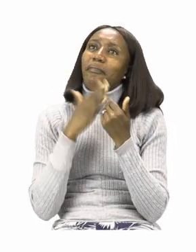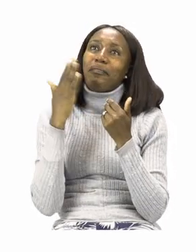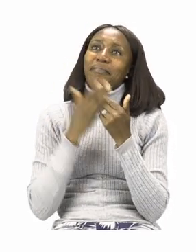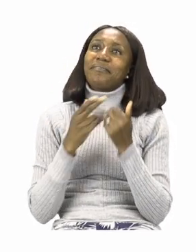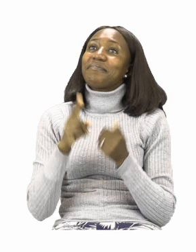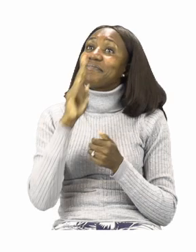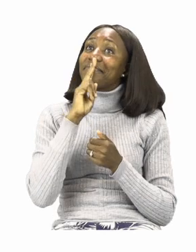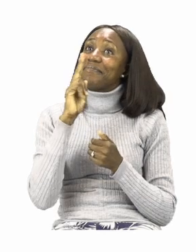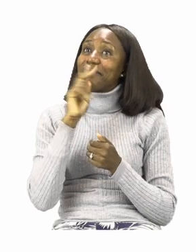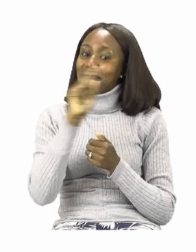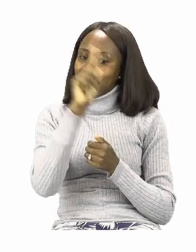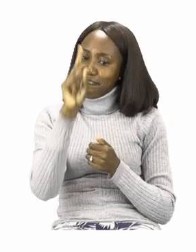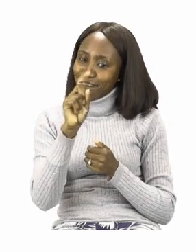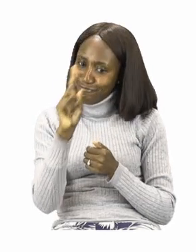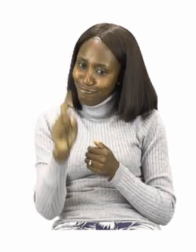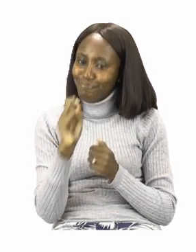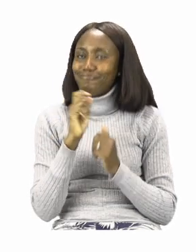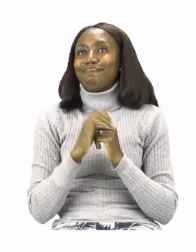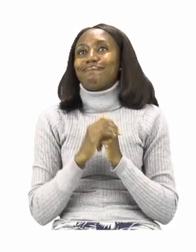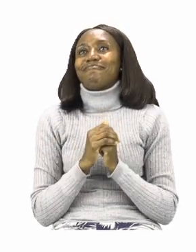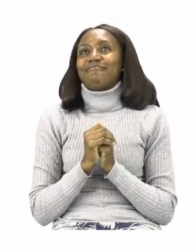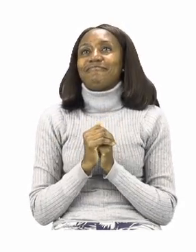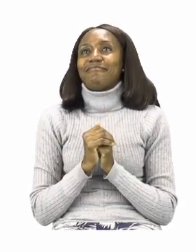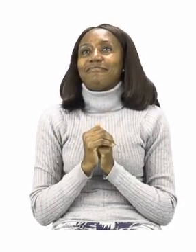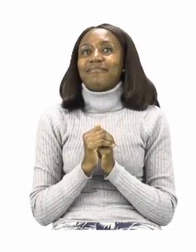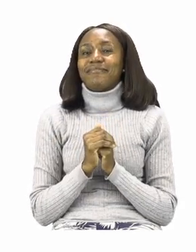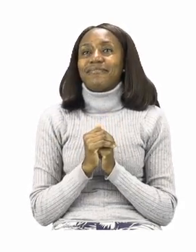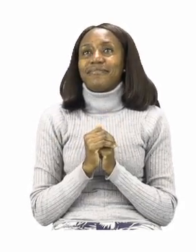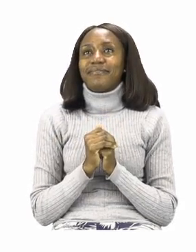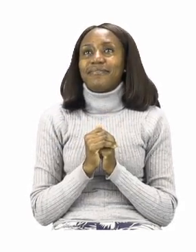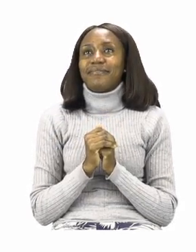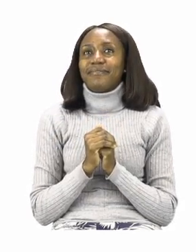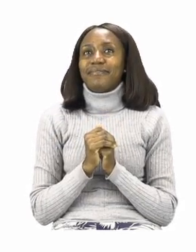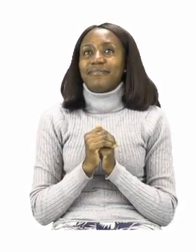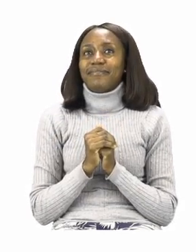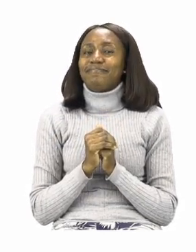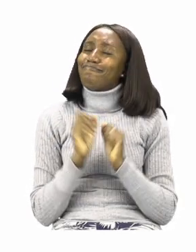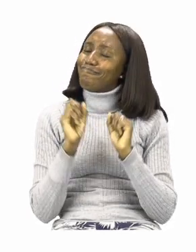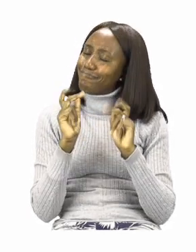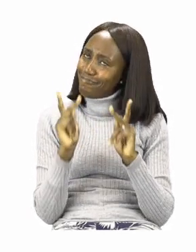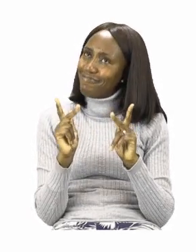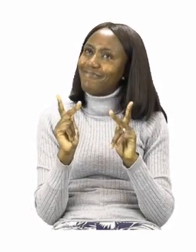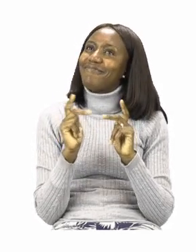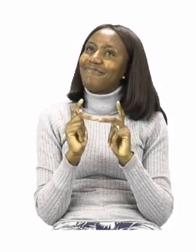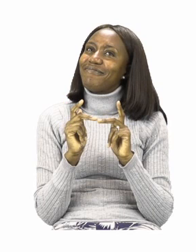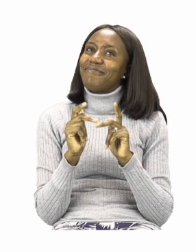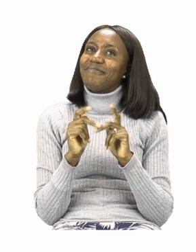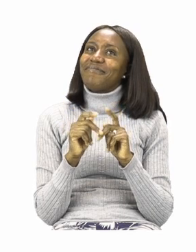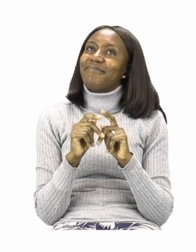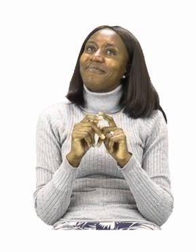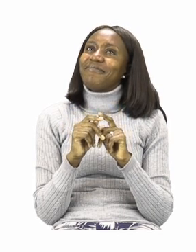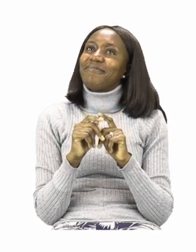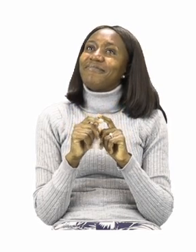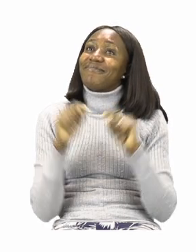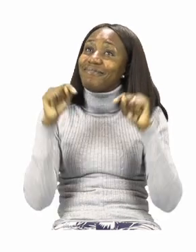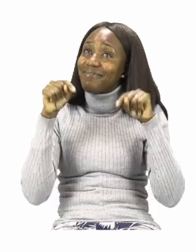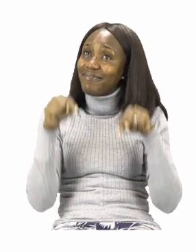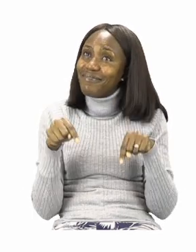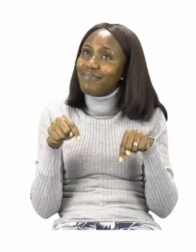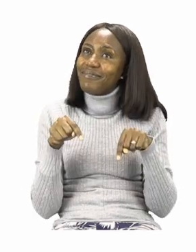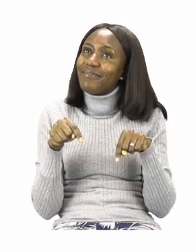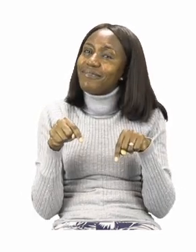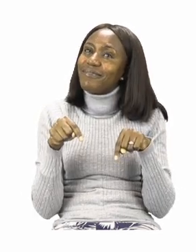answer the questions below this passage. Right, friends? So now I want you